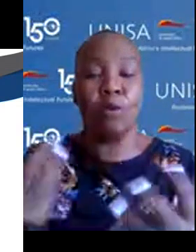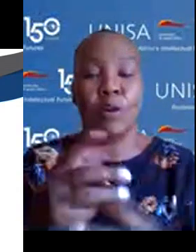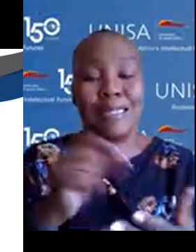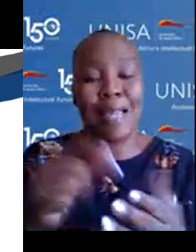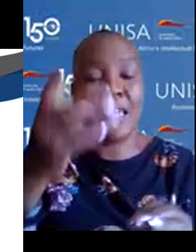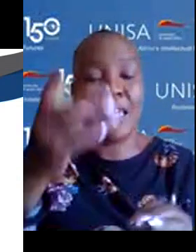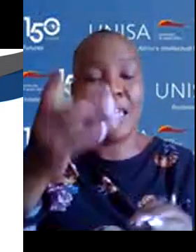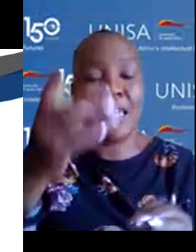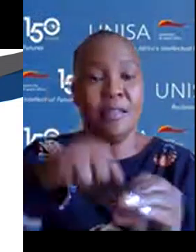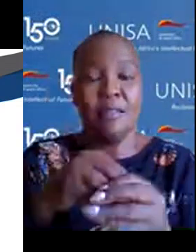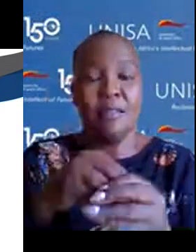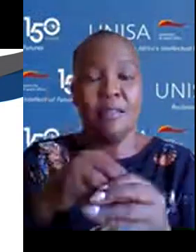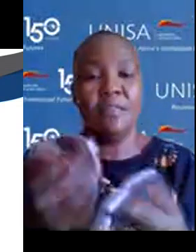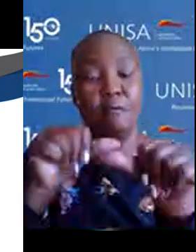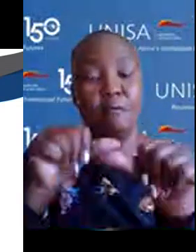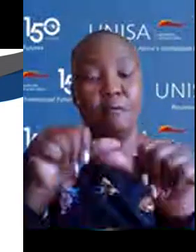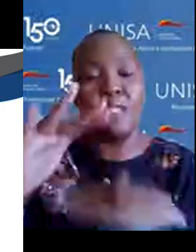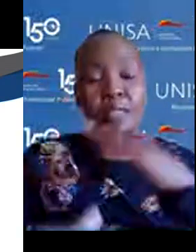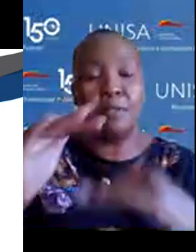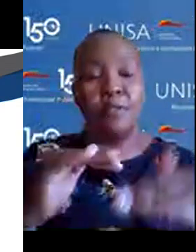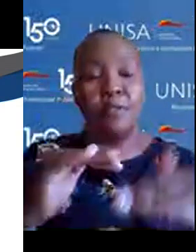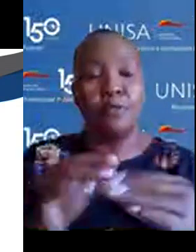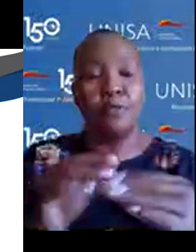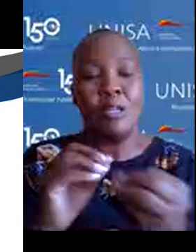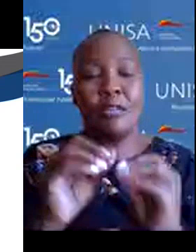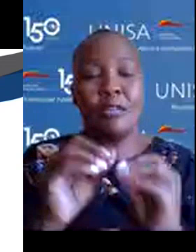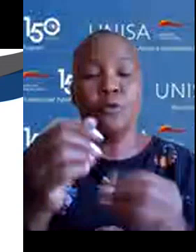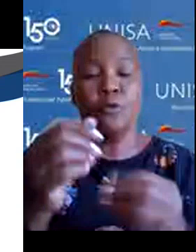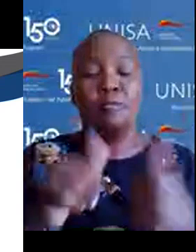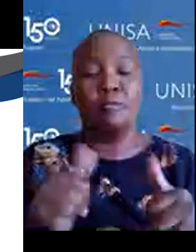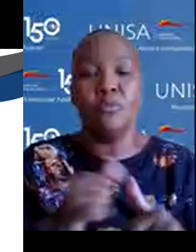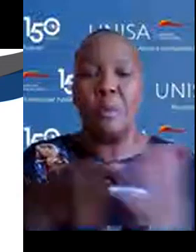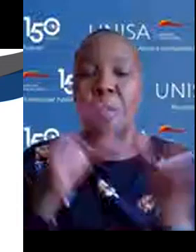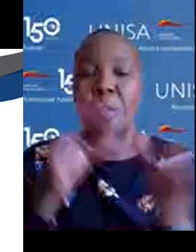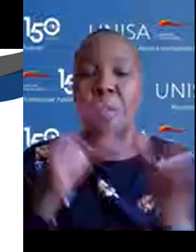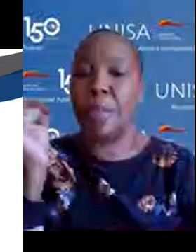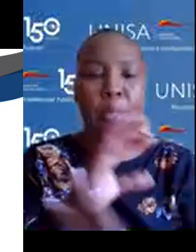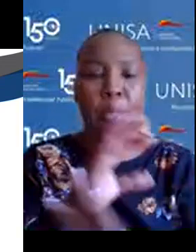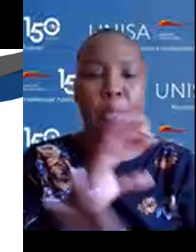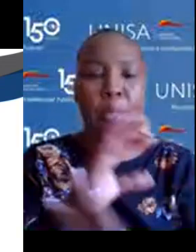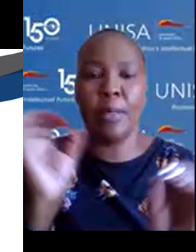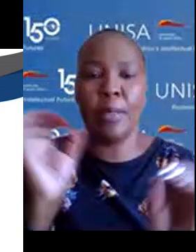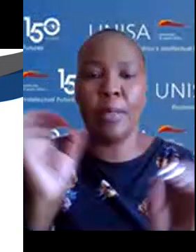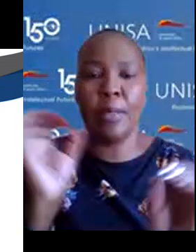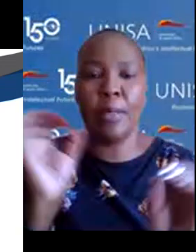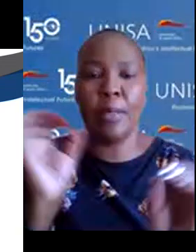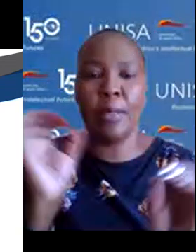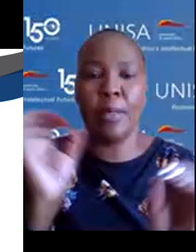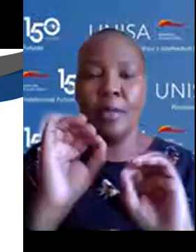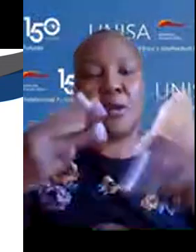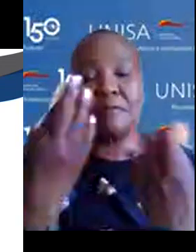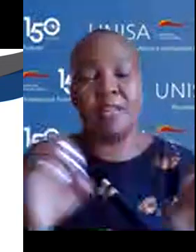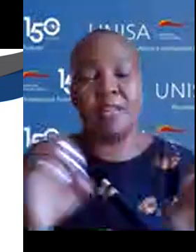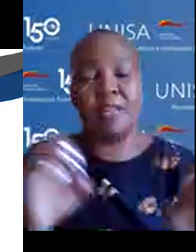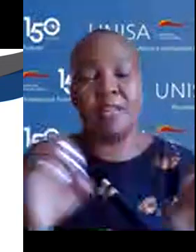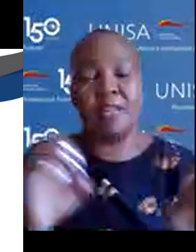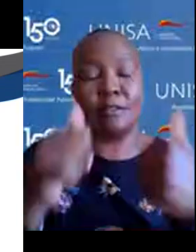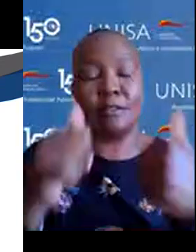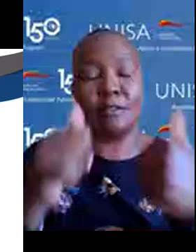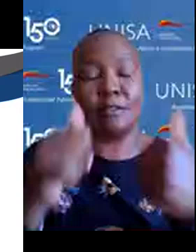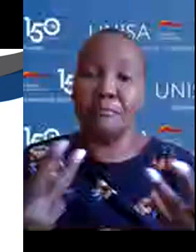you just follow the steps to create the account. You do not need to buy anything. You can just work with a free account. But if you're a